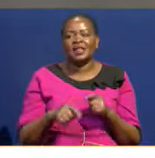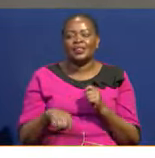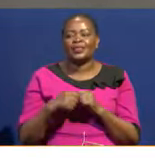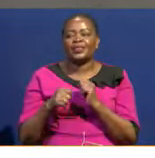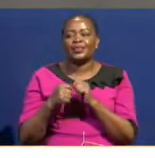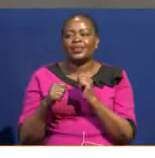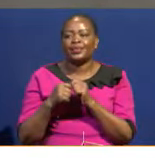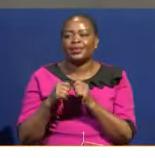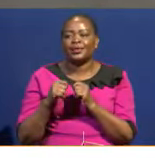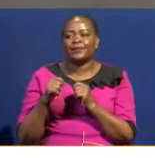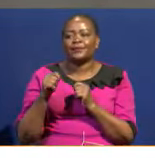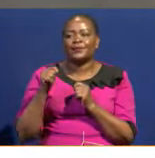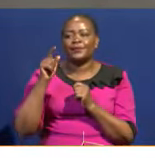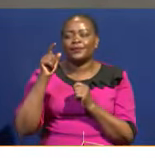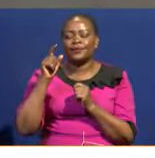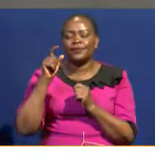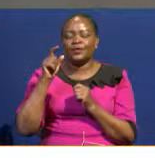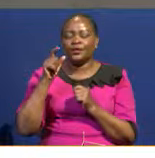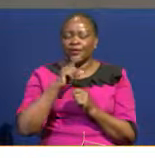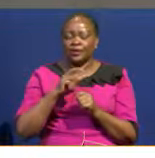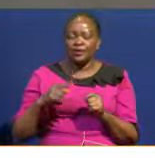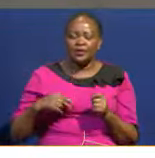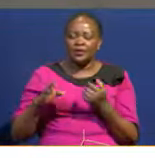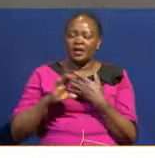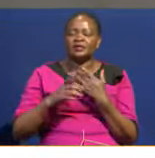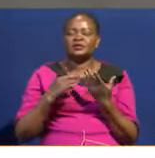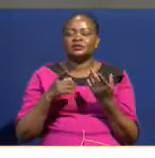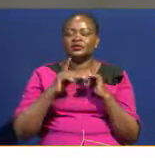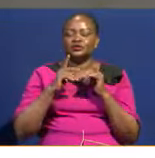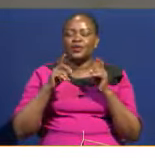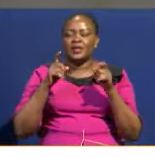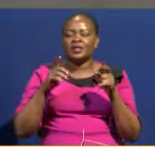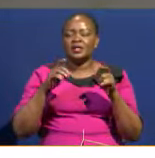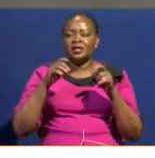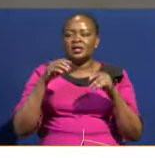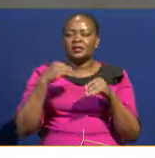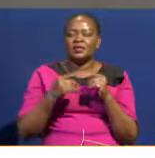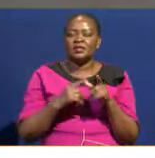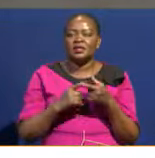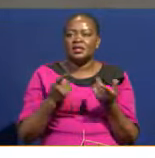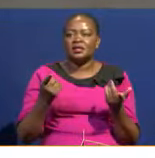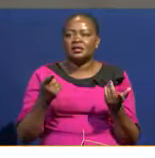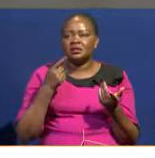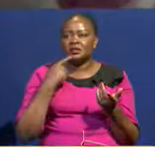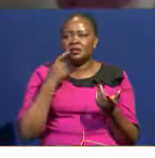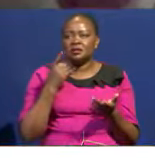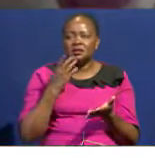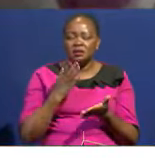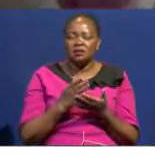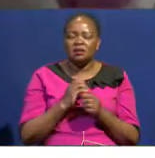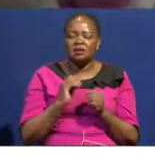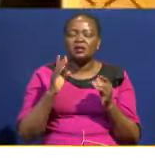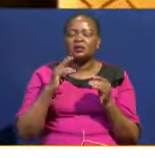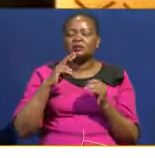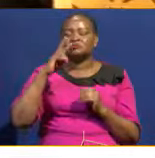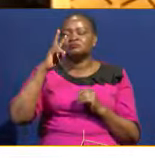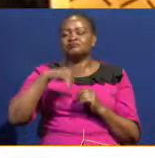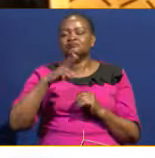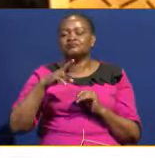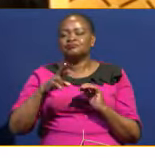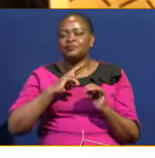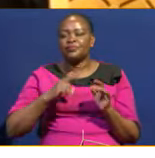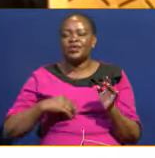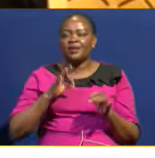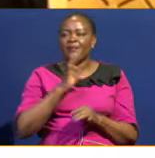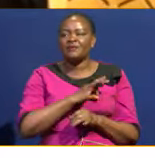disrupting religion in the country. Addressing the media in Busia, they faulted the bill, saying it undermines the religious